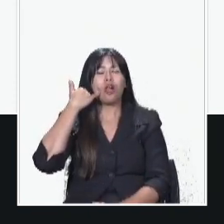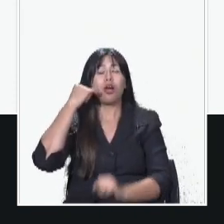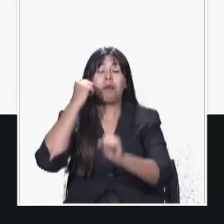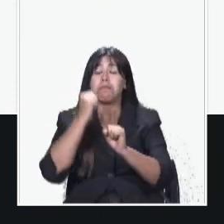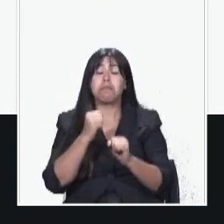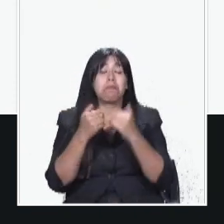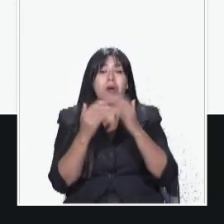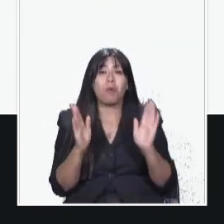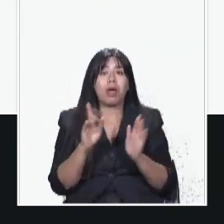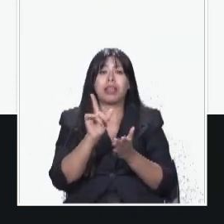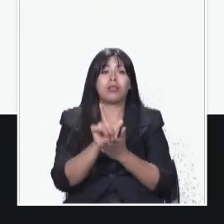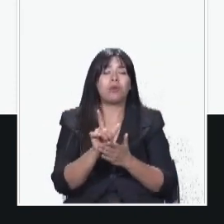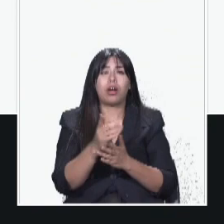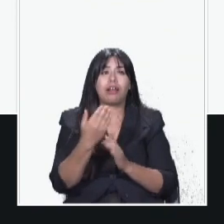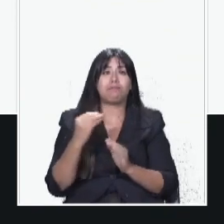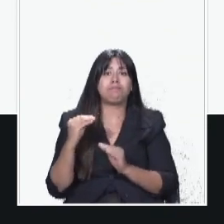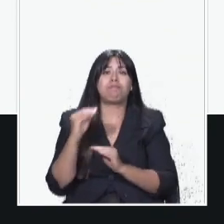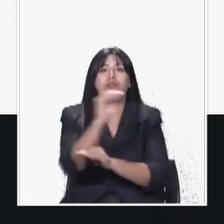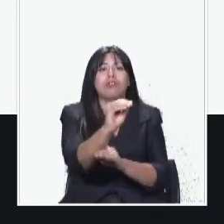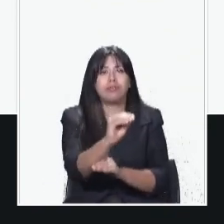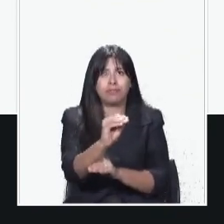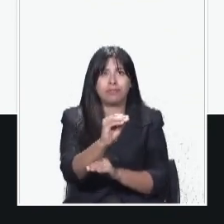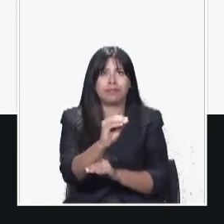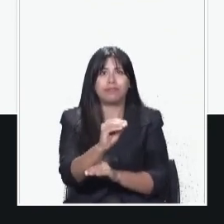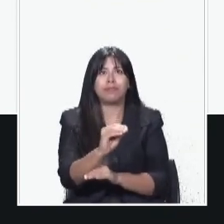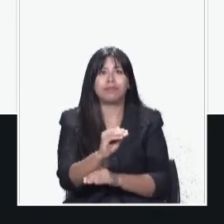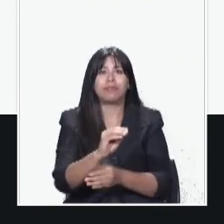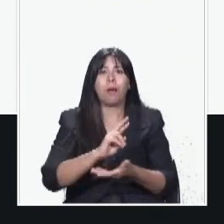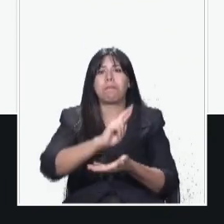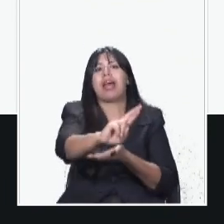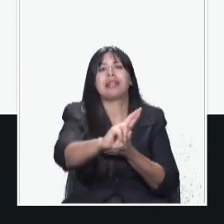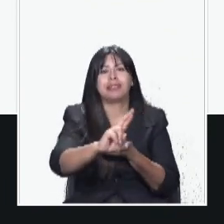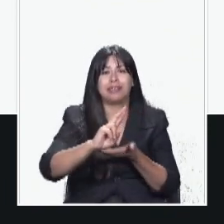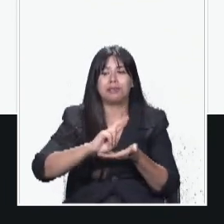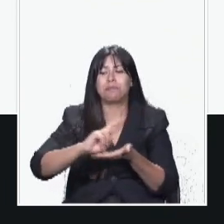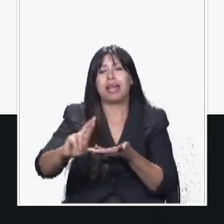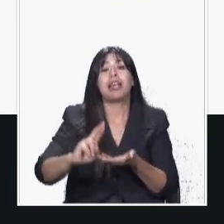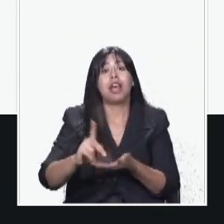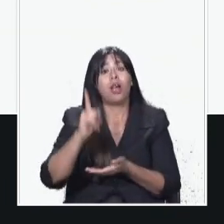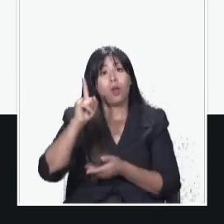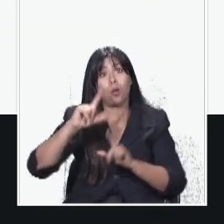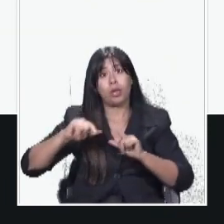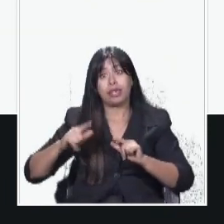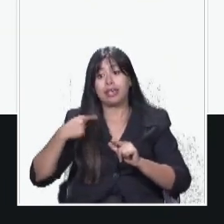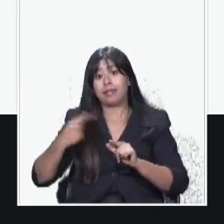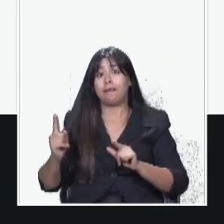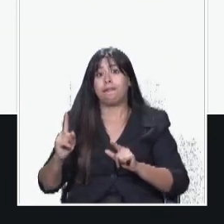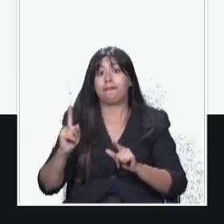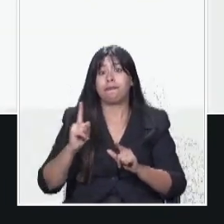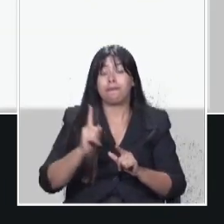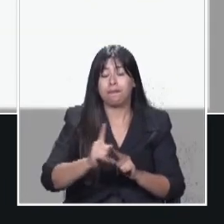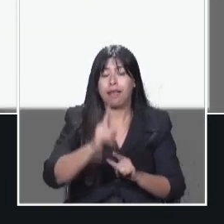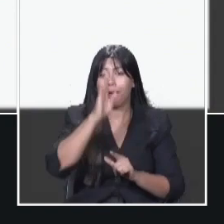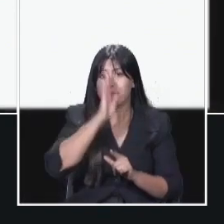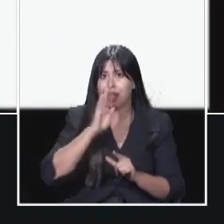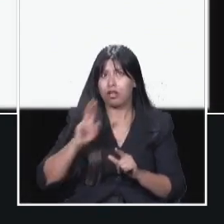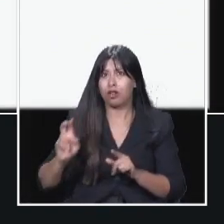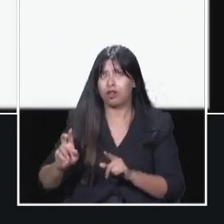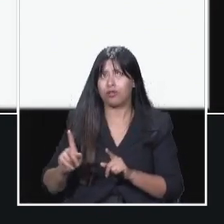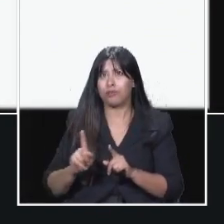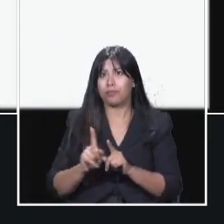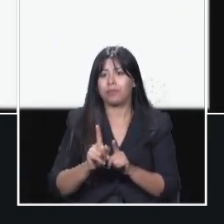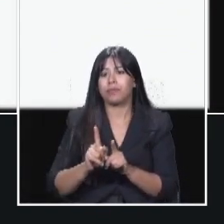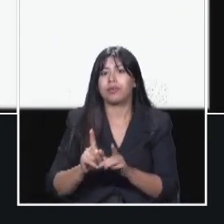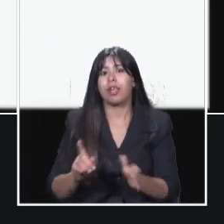you will see one of our engineers is going to come over and is going to show a mobile phone of this very